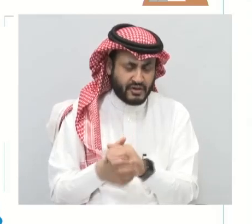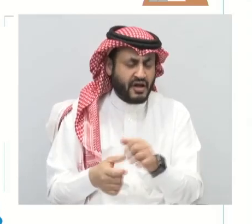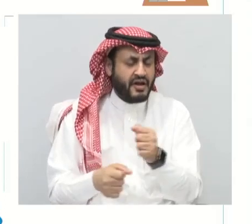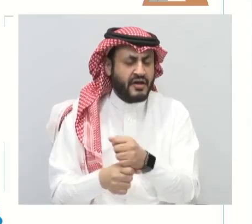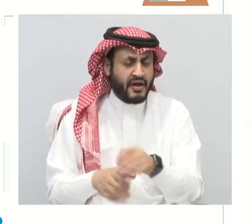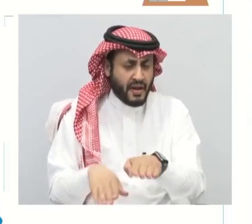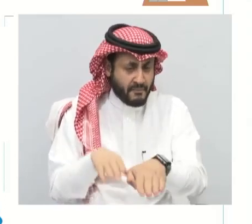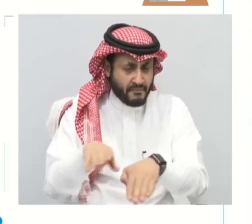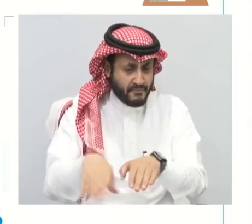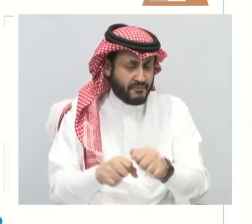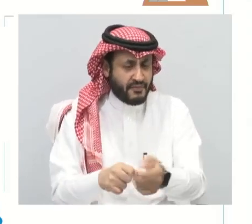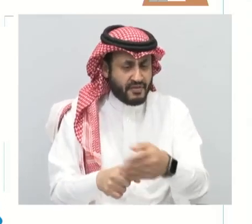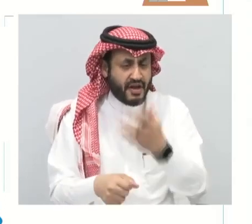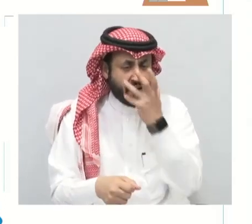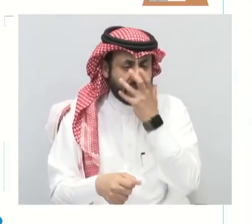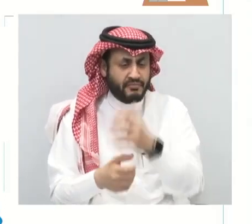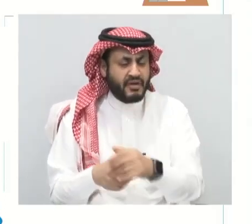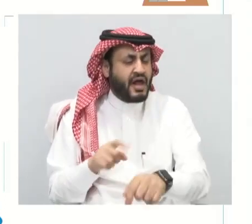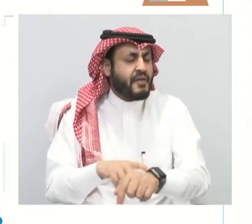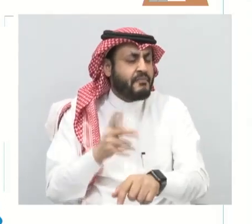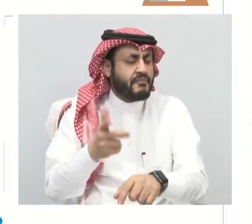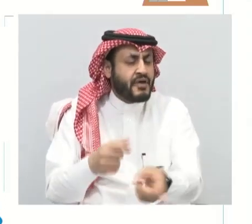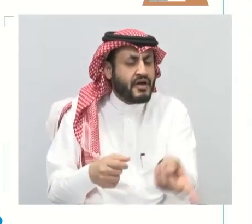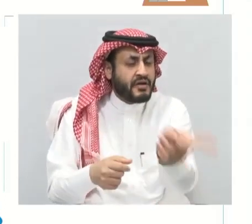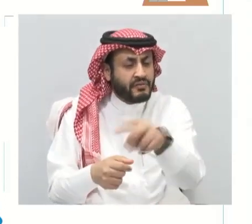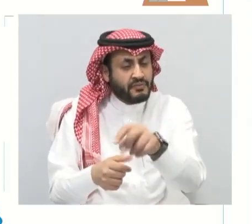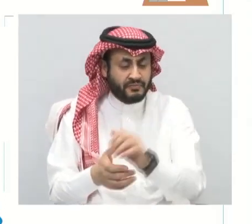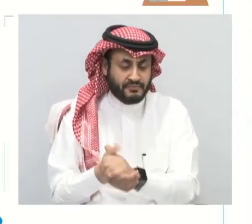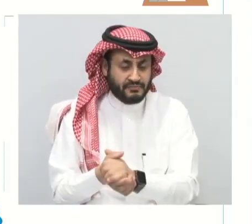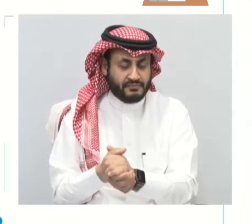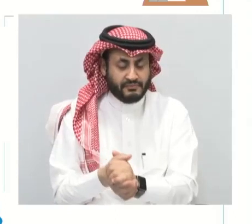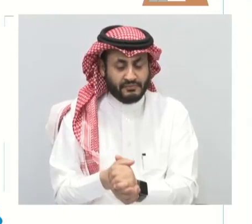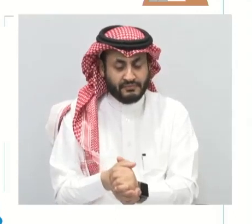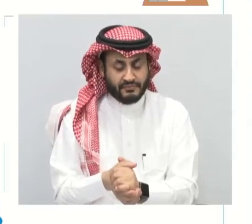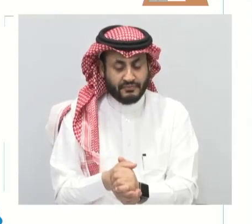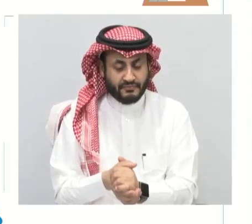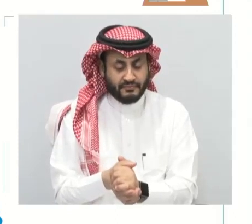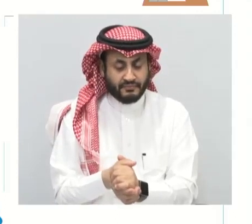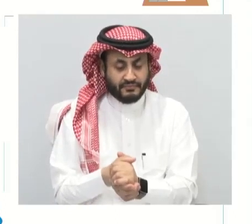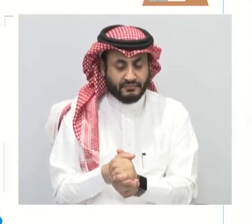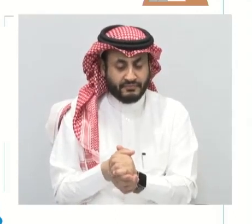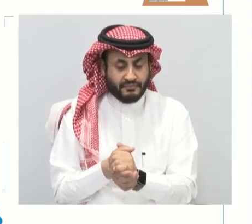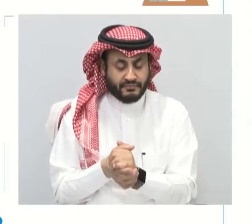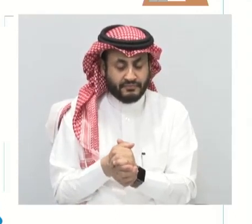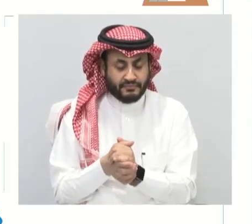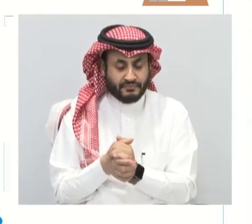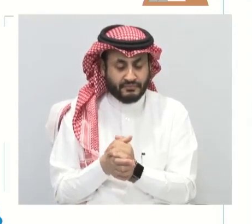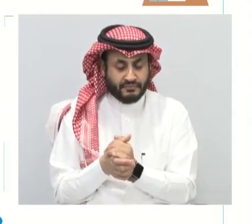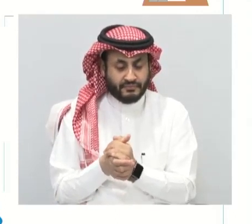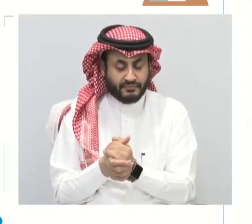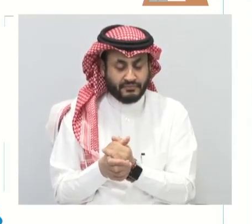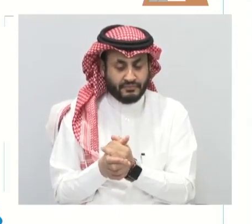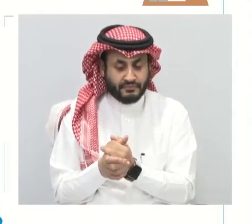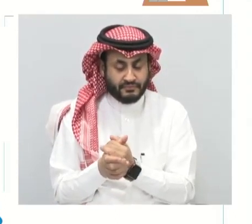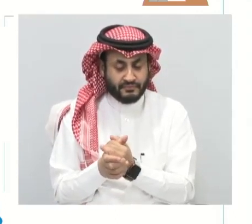flippers, and mask. When does he want him to bring these three items? He wants him to